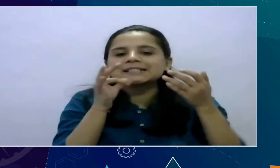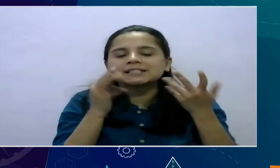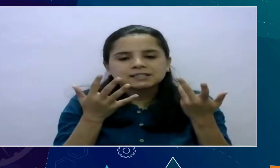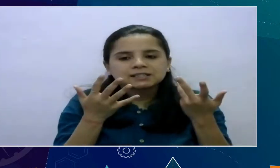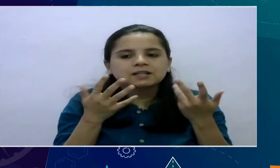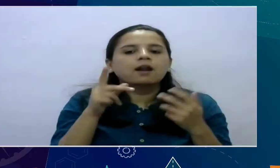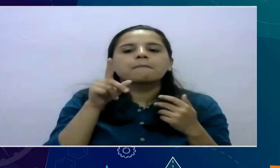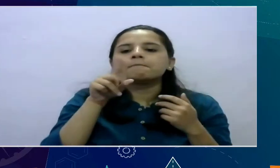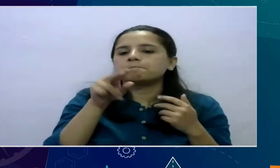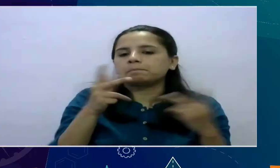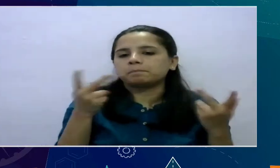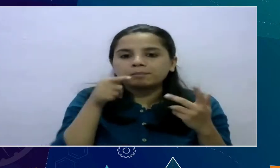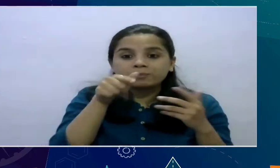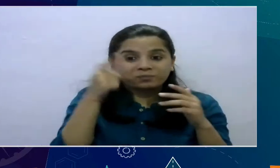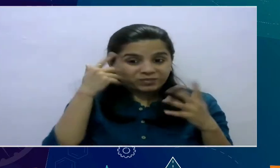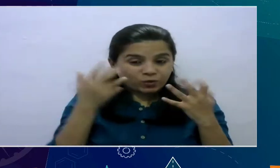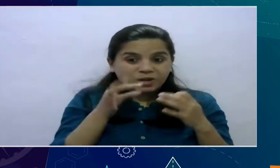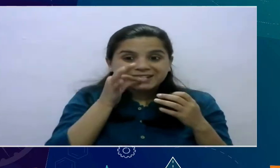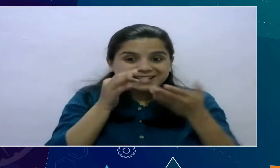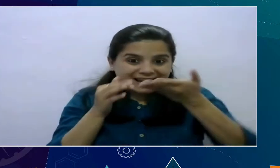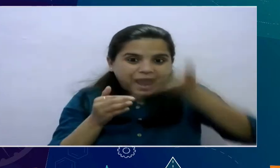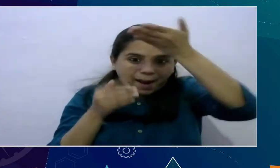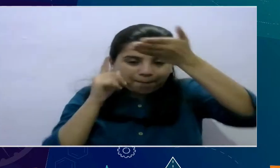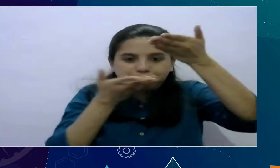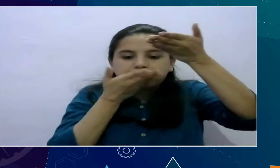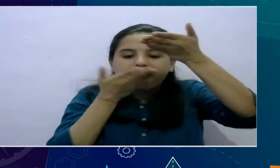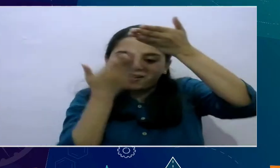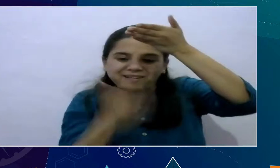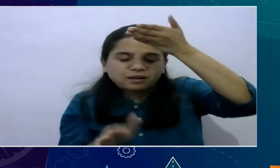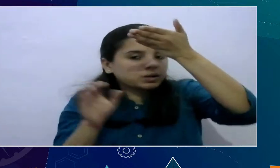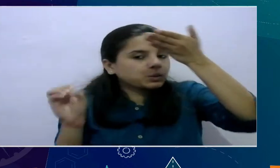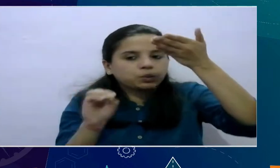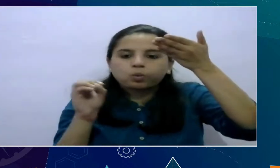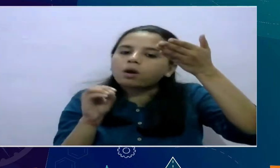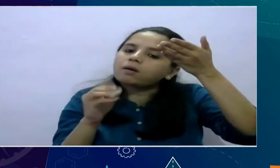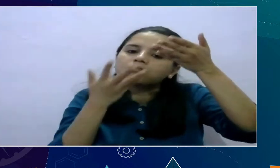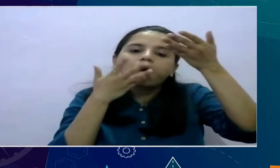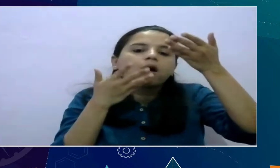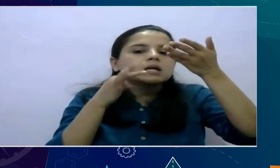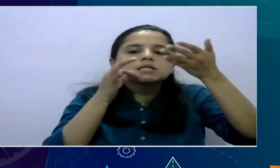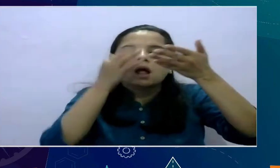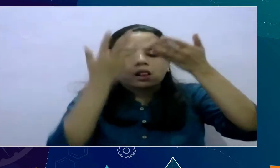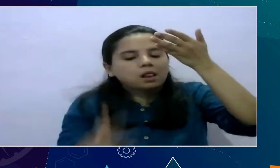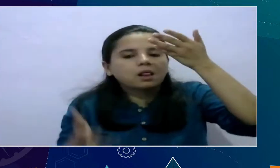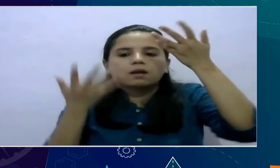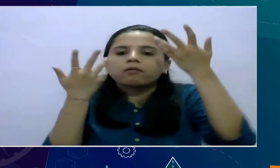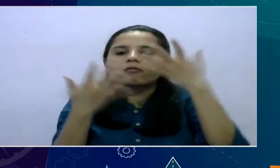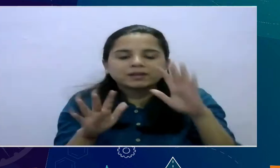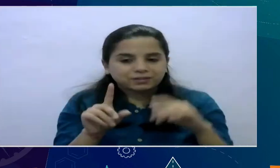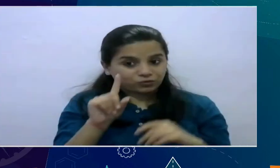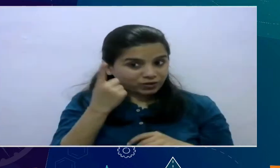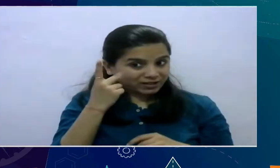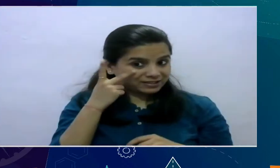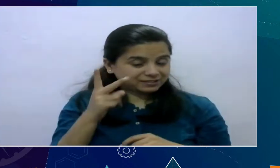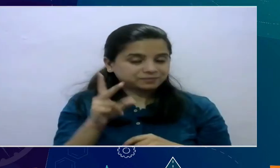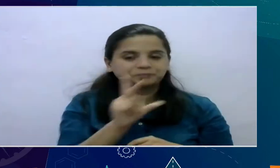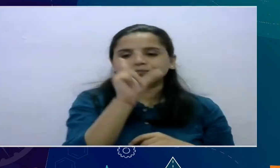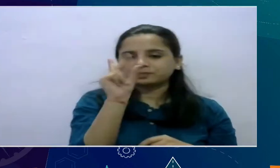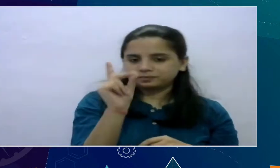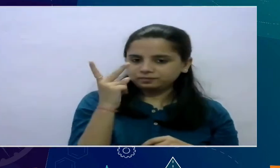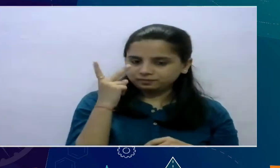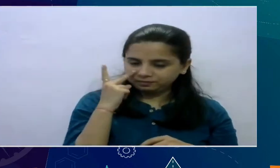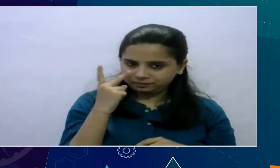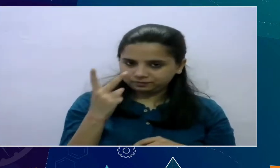are not able to separate salt from the solution. First observation. Let's go to the next